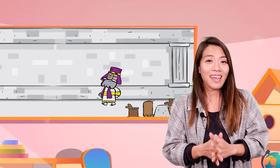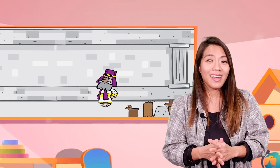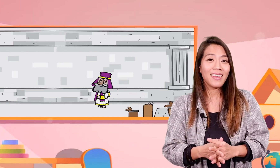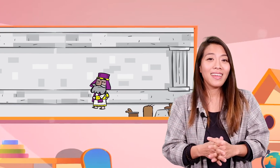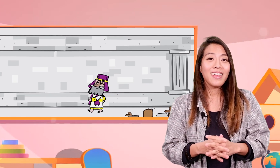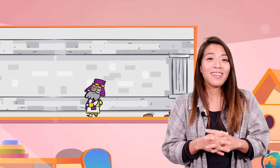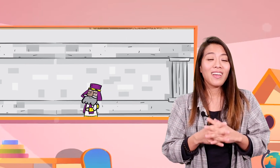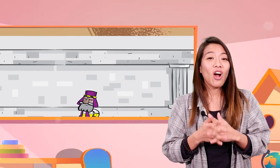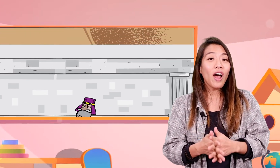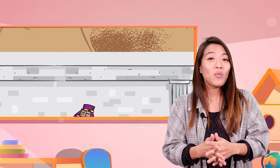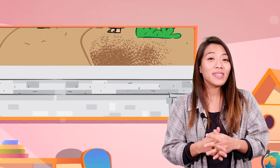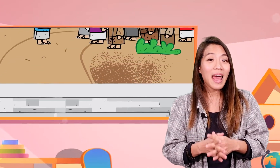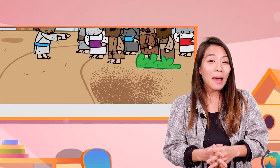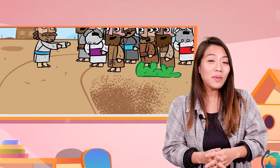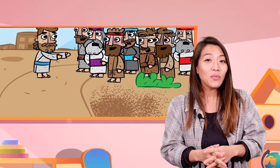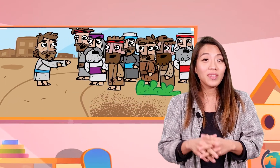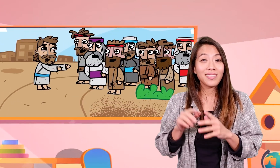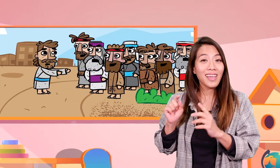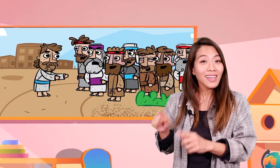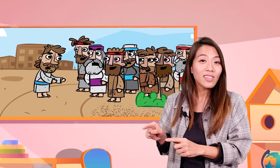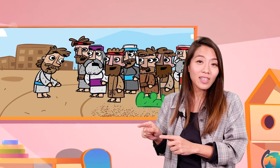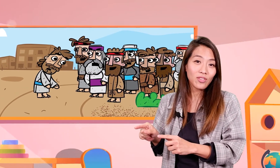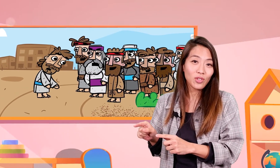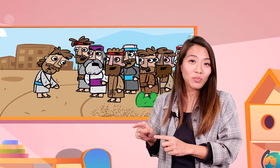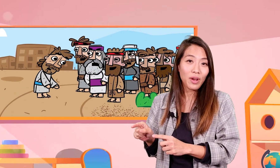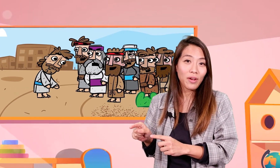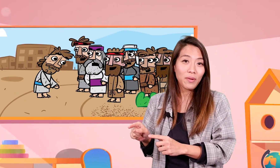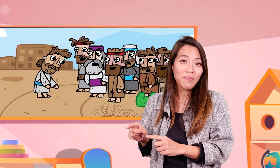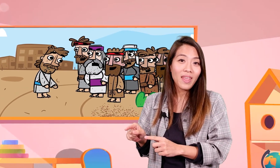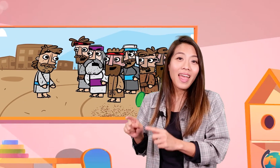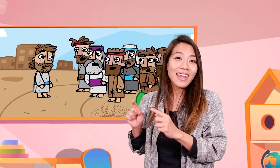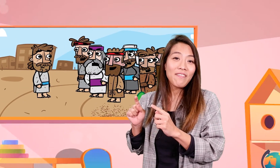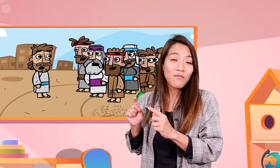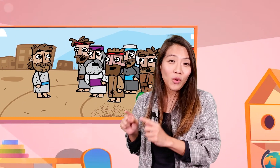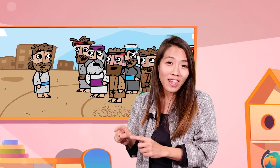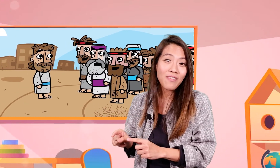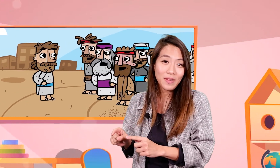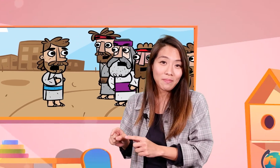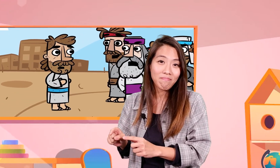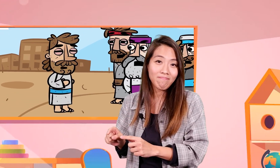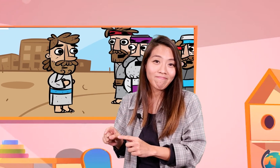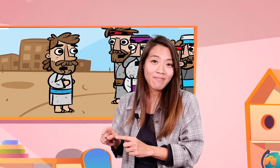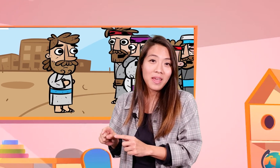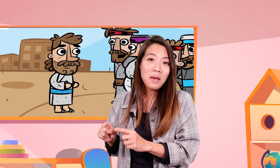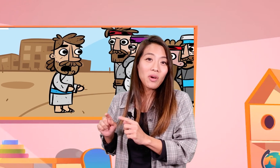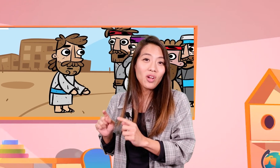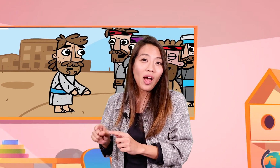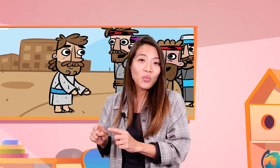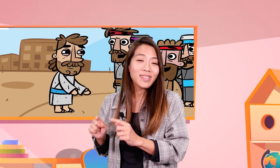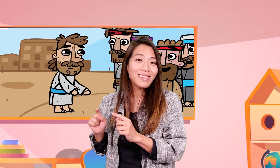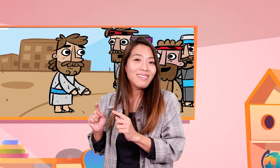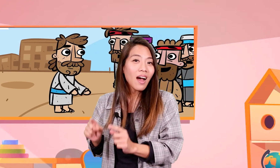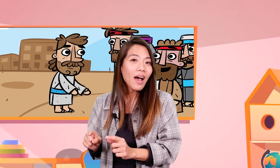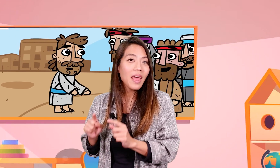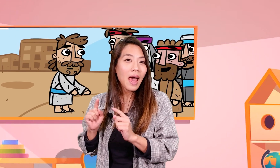and said that God was happy with the tax collector's prayer, and he forgave him. But